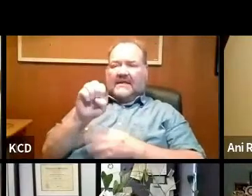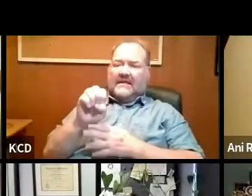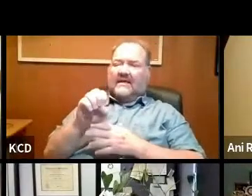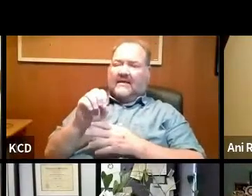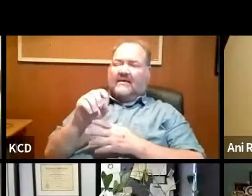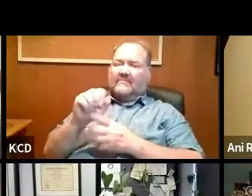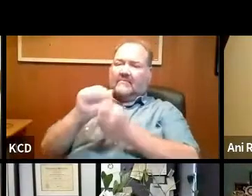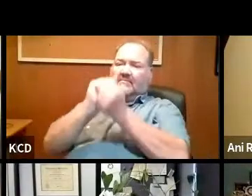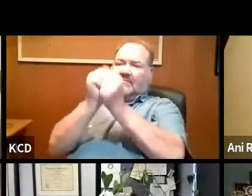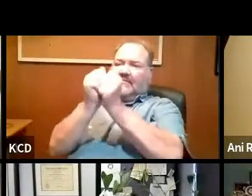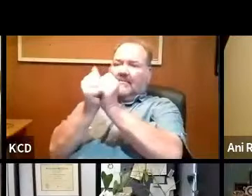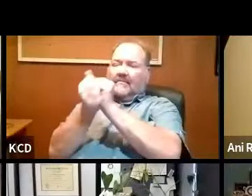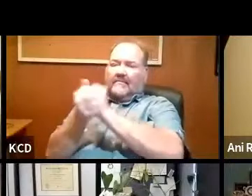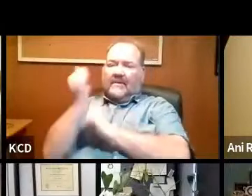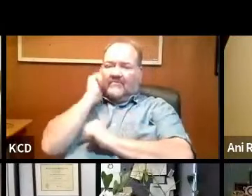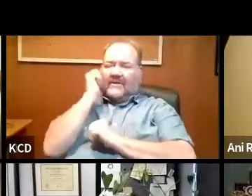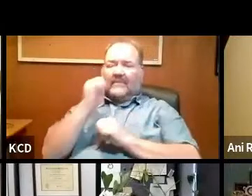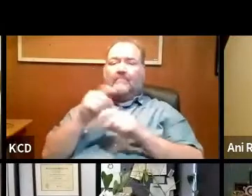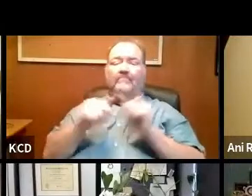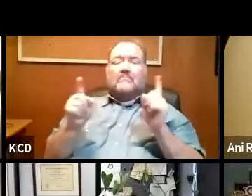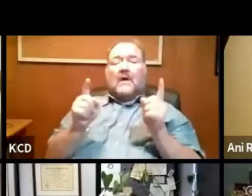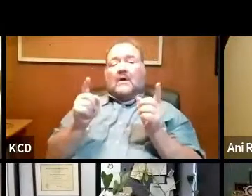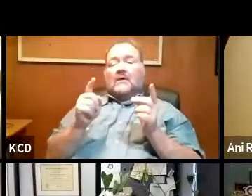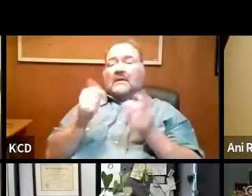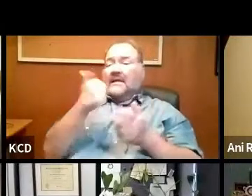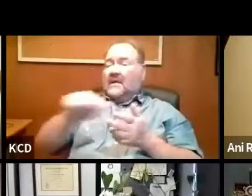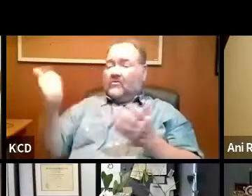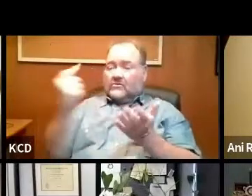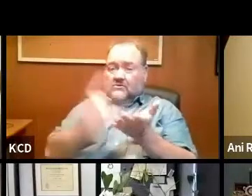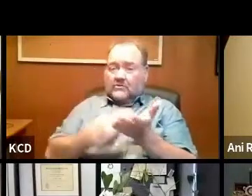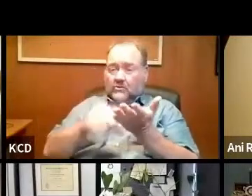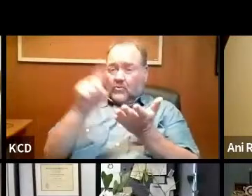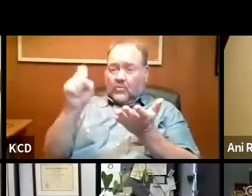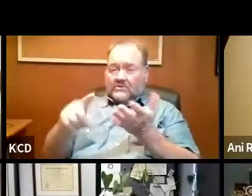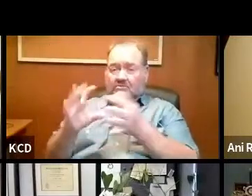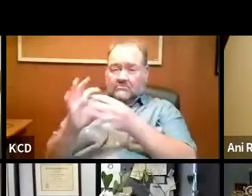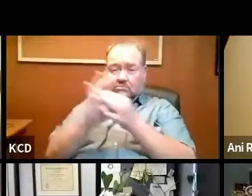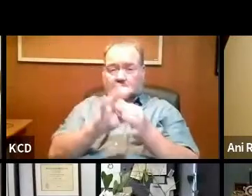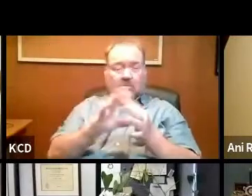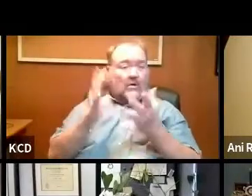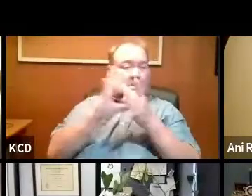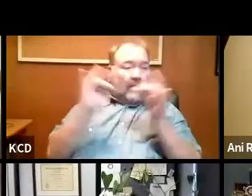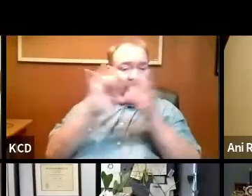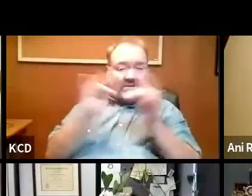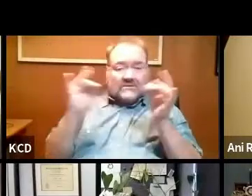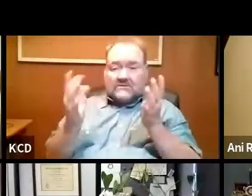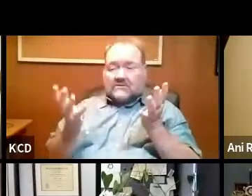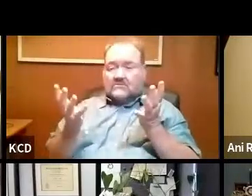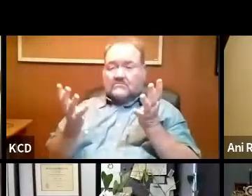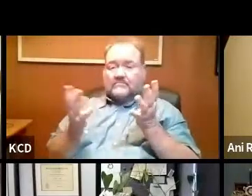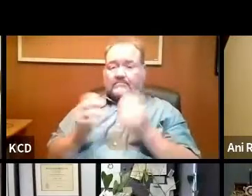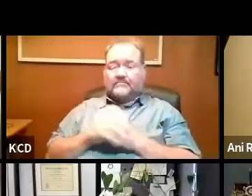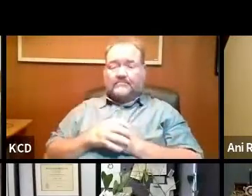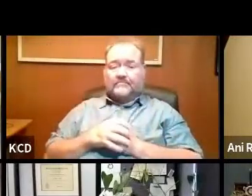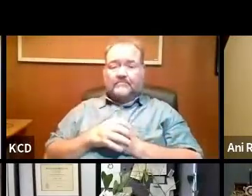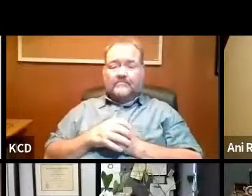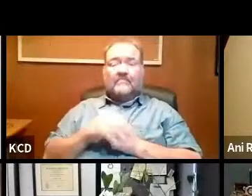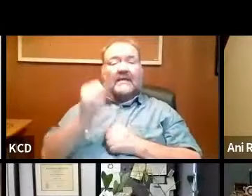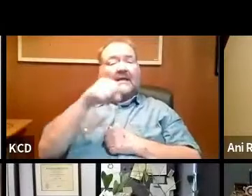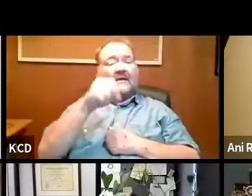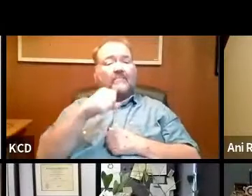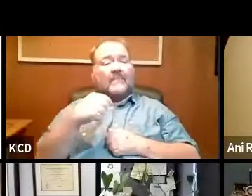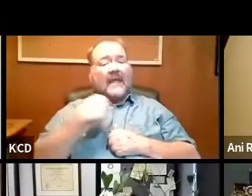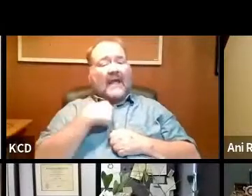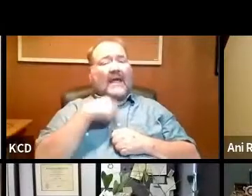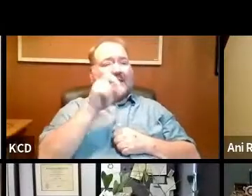right. Any other discussion, questions, comments? So if not, yes.